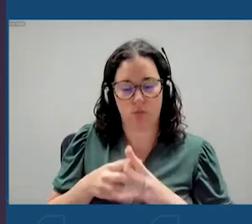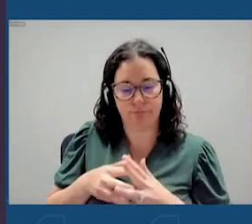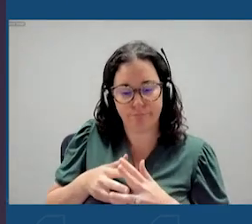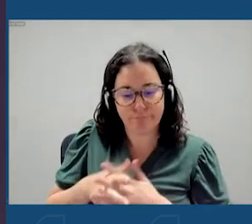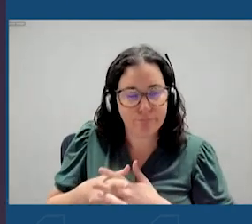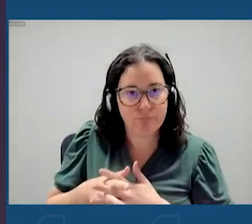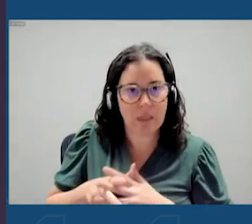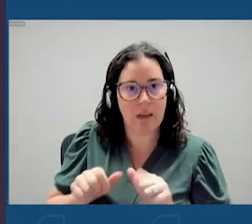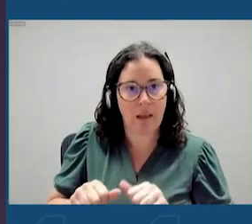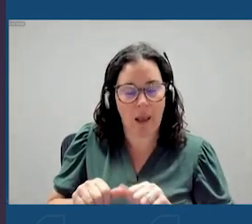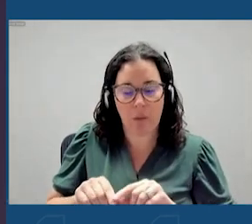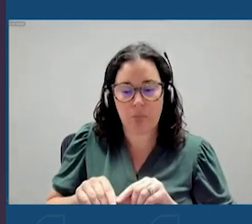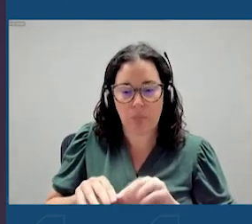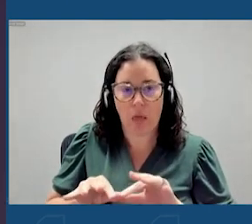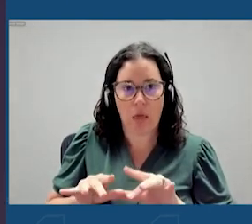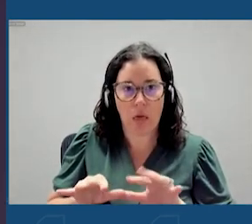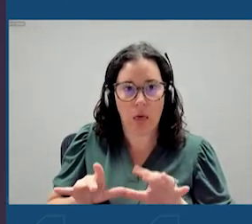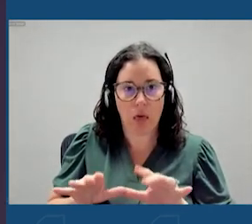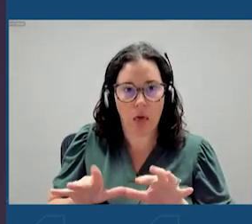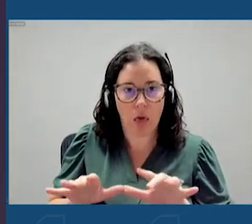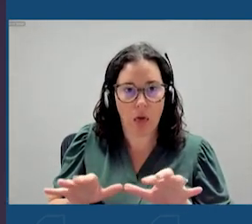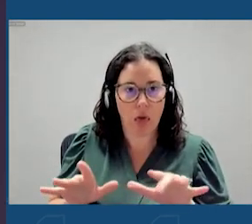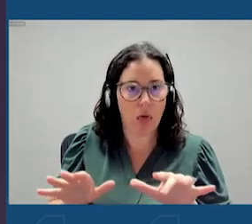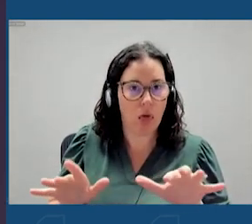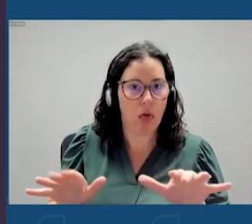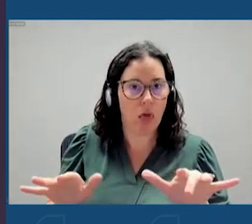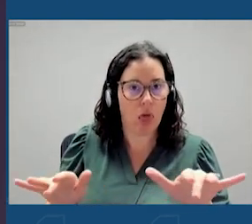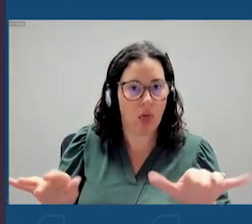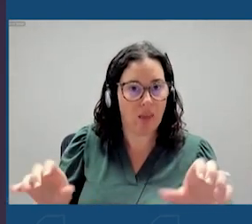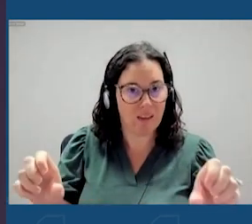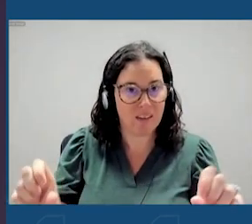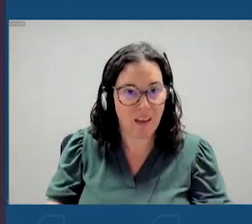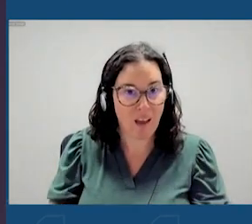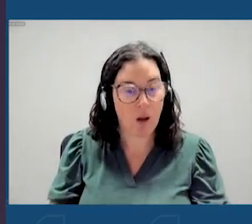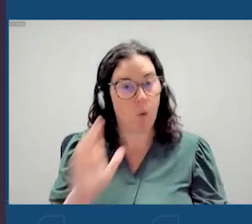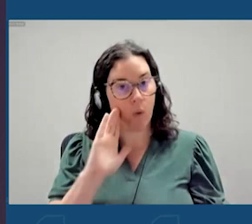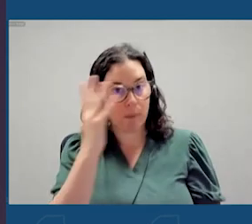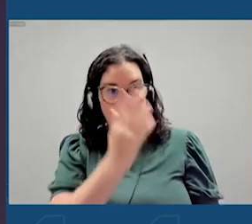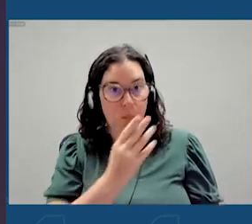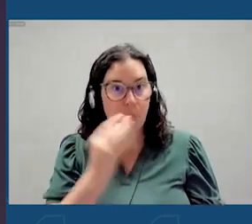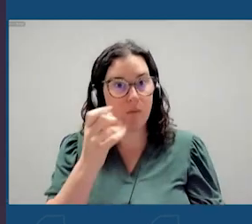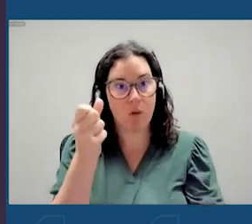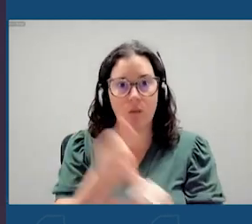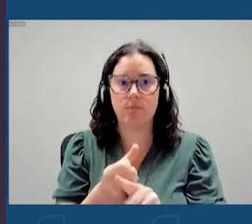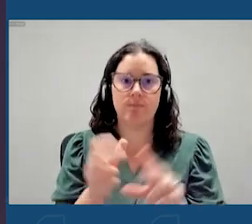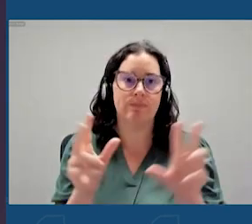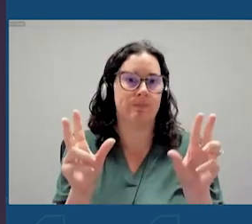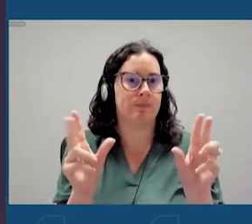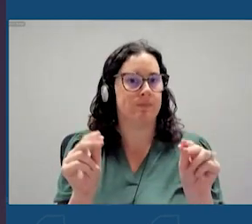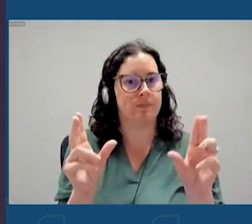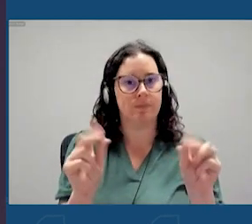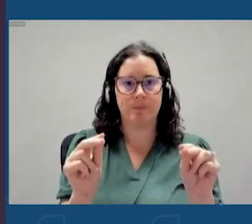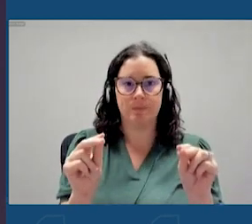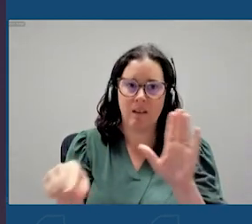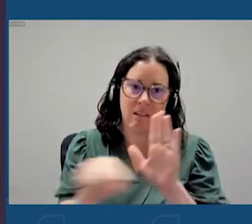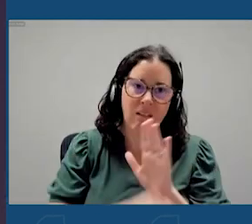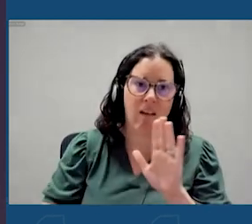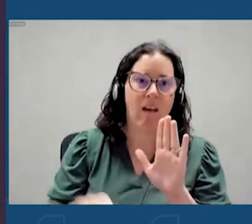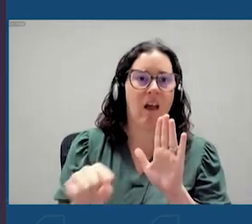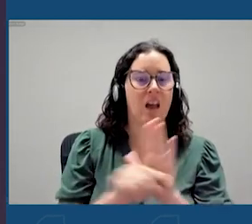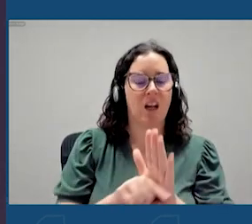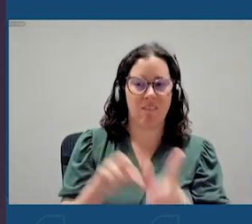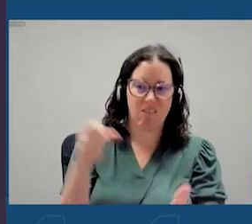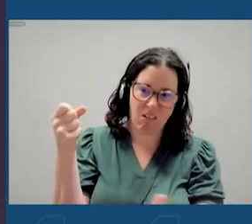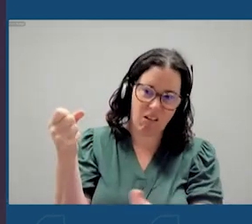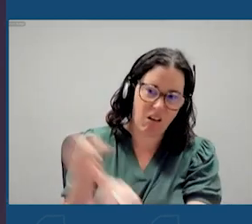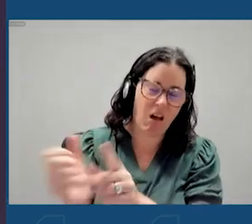about flowers, we're talking about weeds. Weeds that can ultimately strangle society. And that's what has happened decades ago,